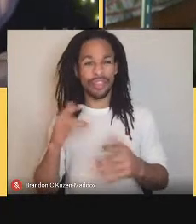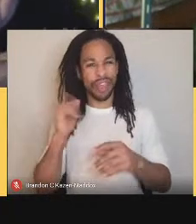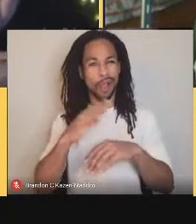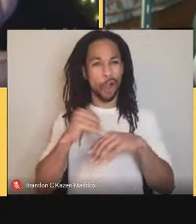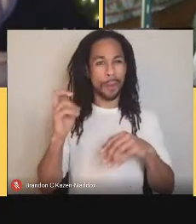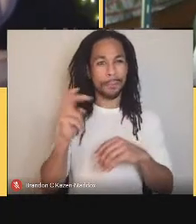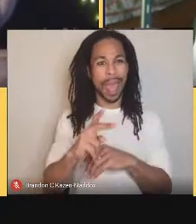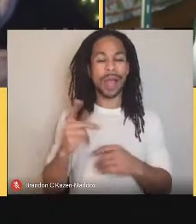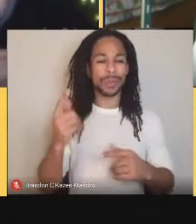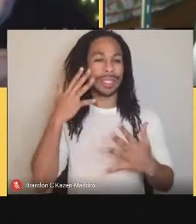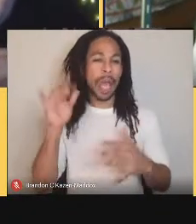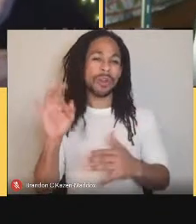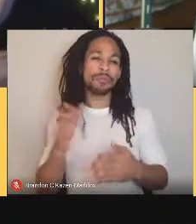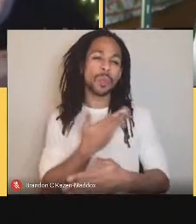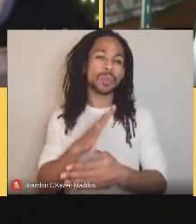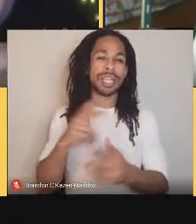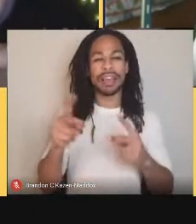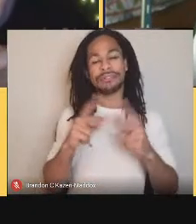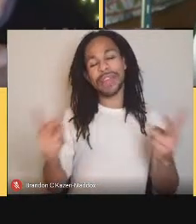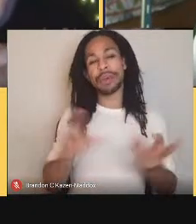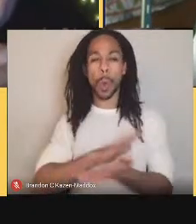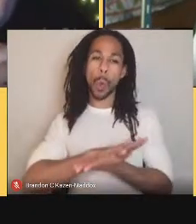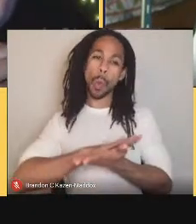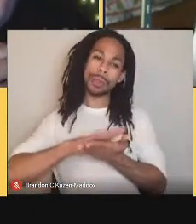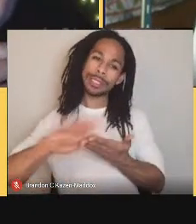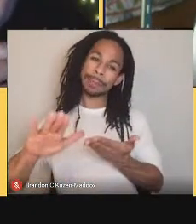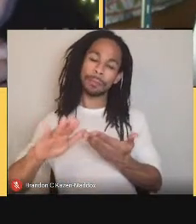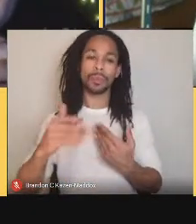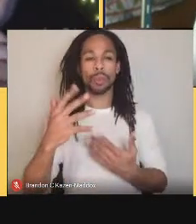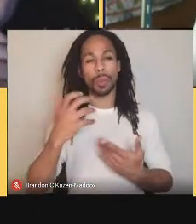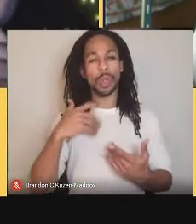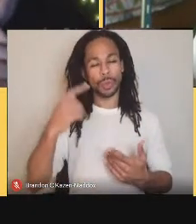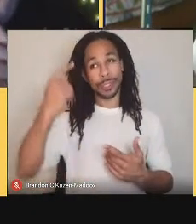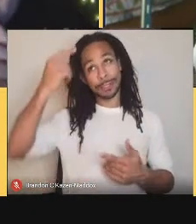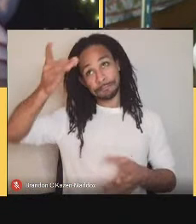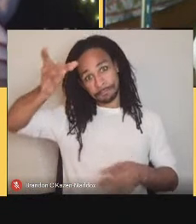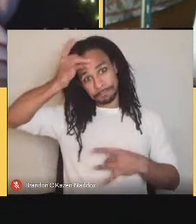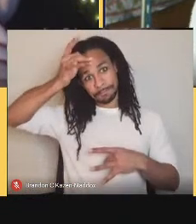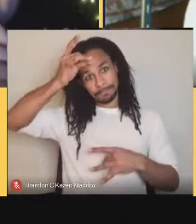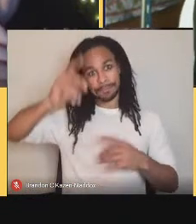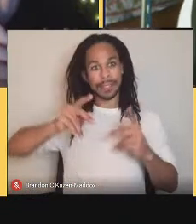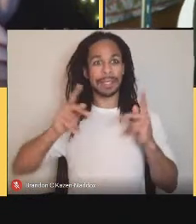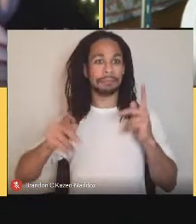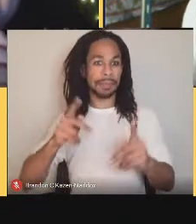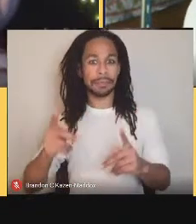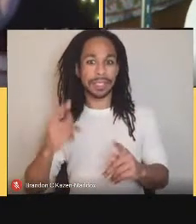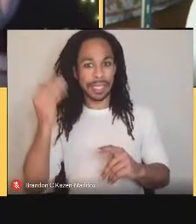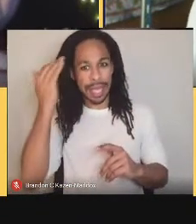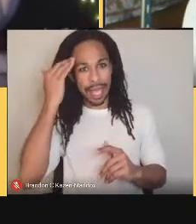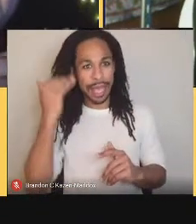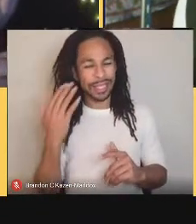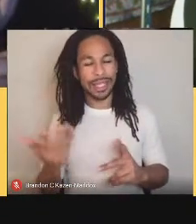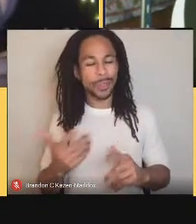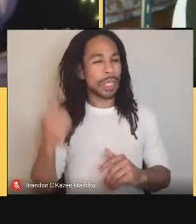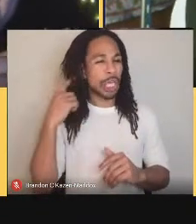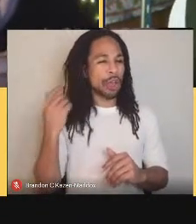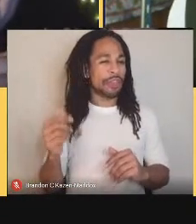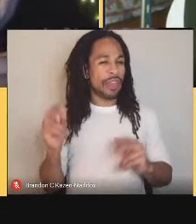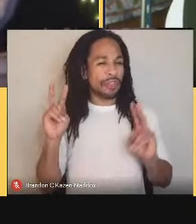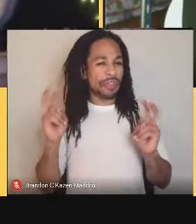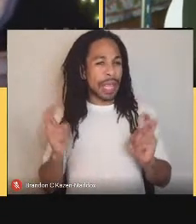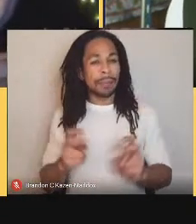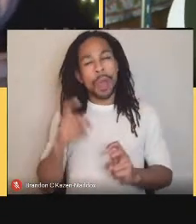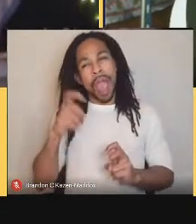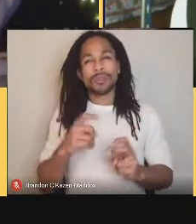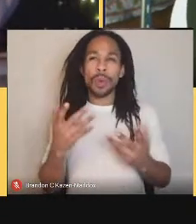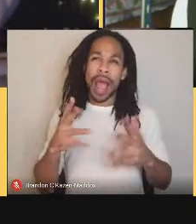of sound and music. We wanted to be fun, definitely wanted to stick in people's heads, that just hearing the theme, you kind of can't help but laugh